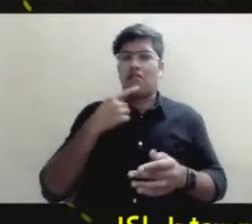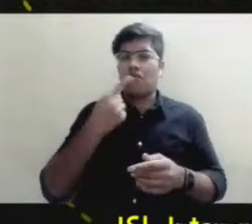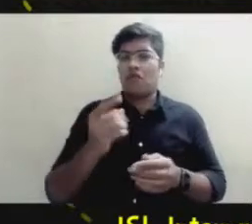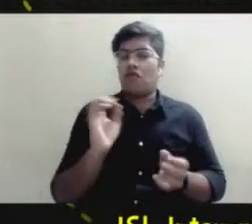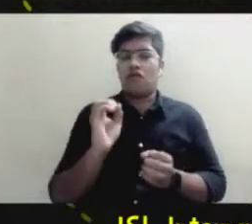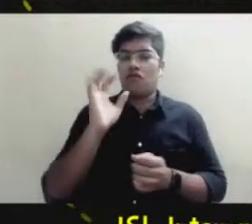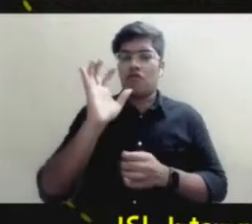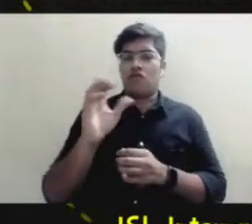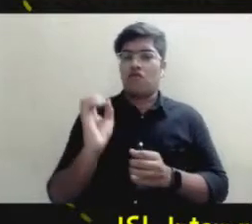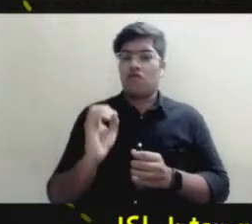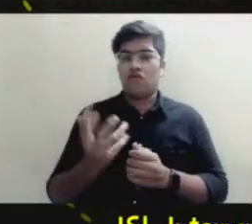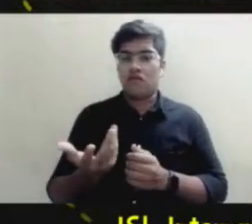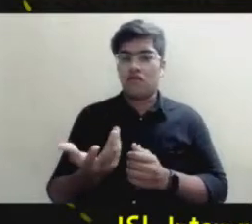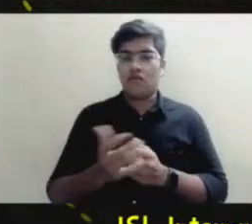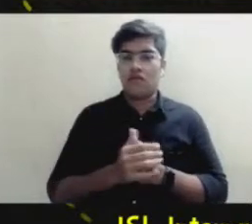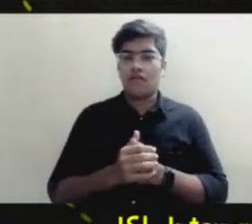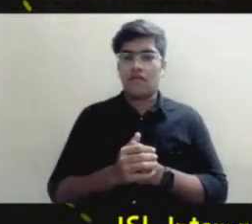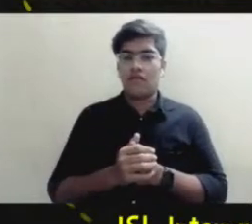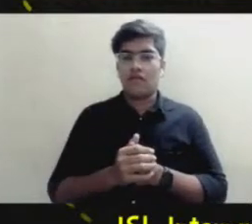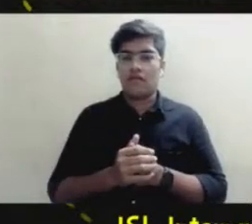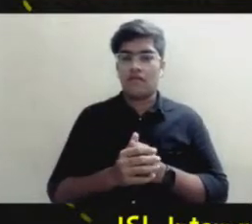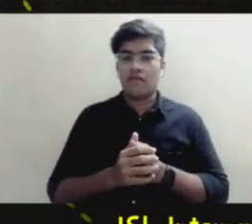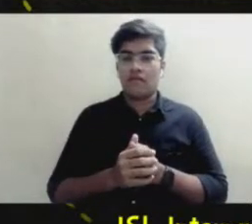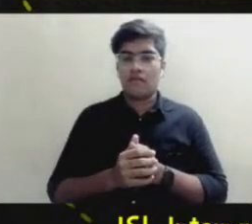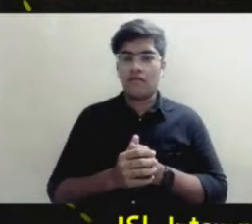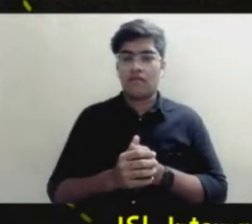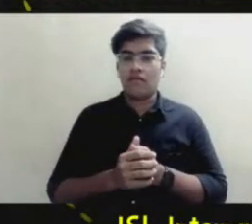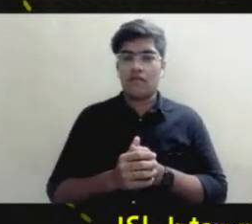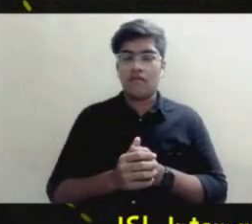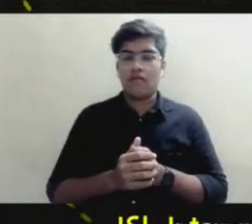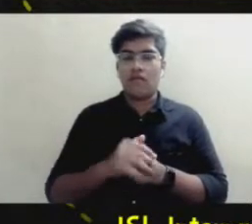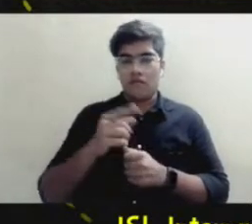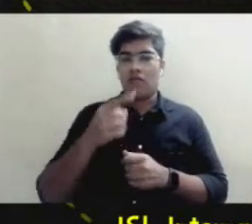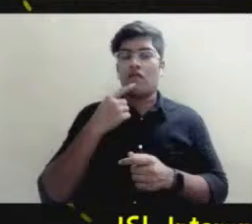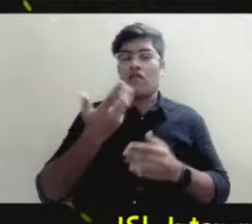more explicit, and I shall share those with you as we go along.